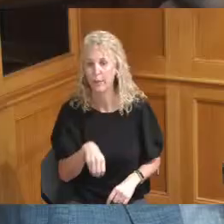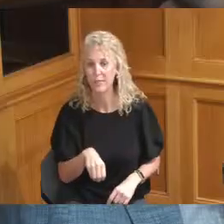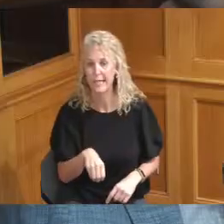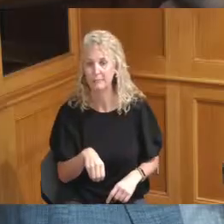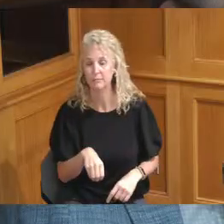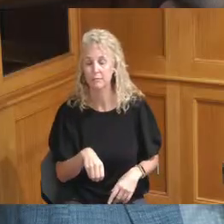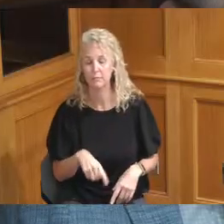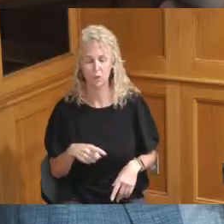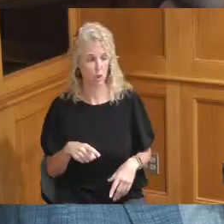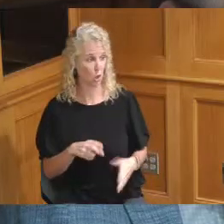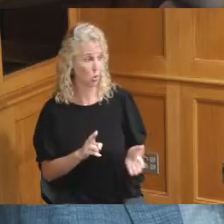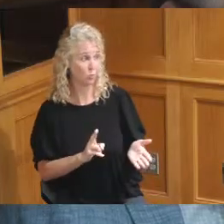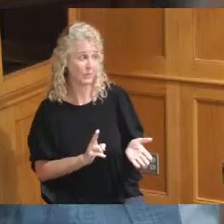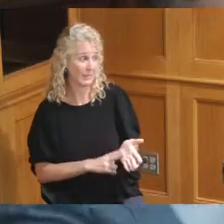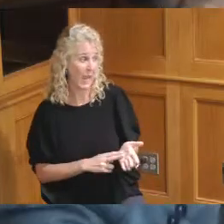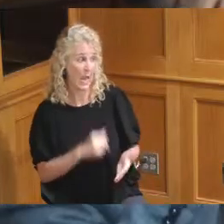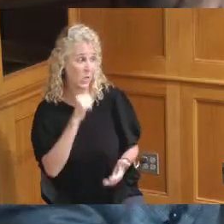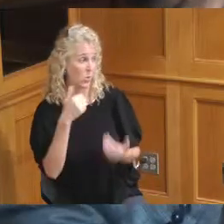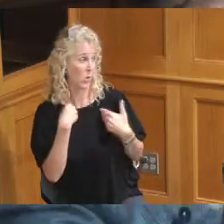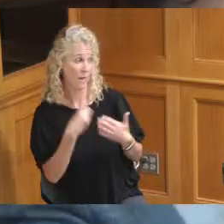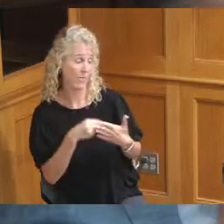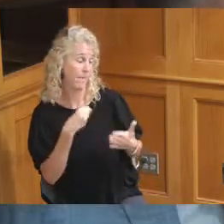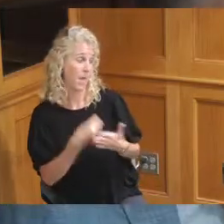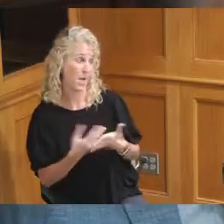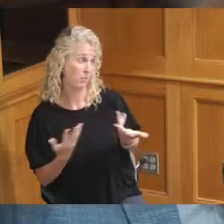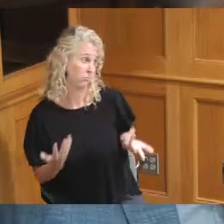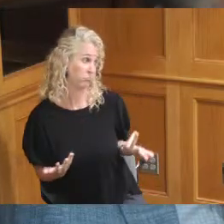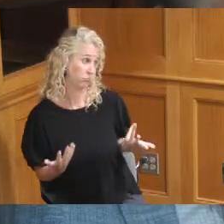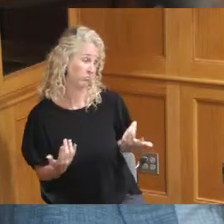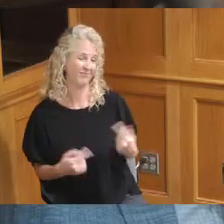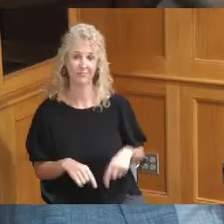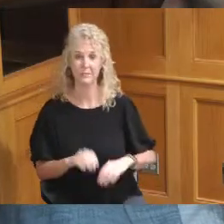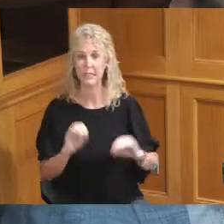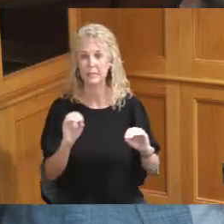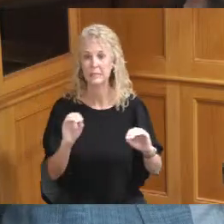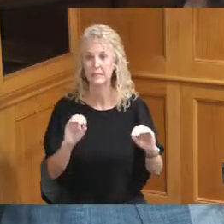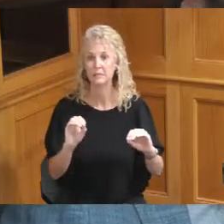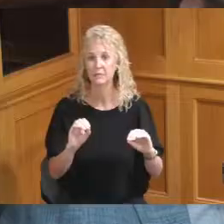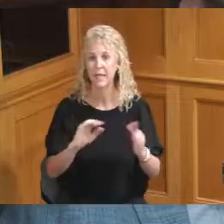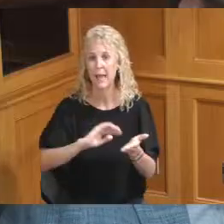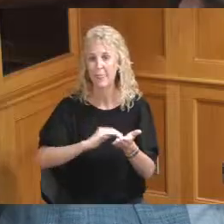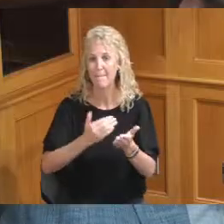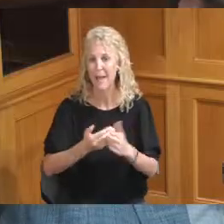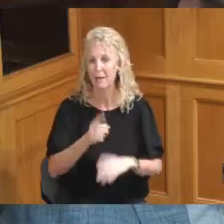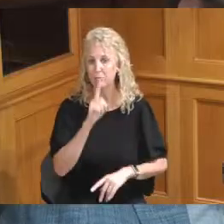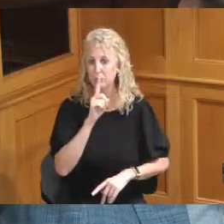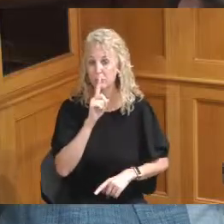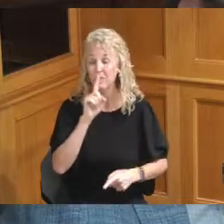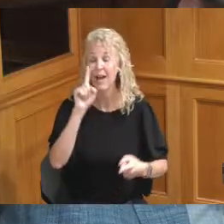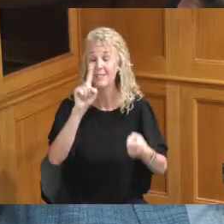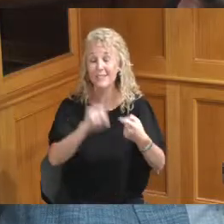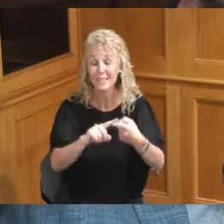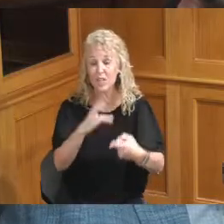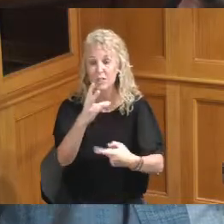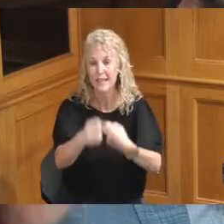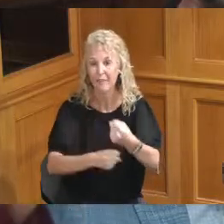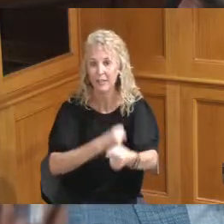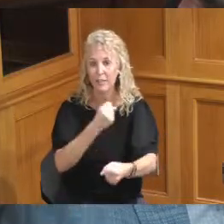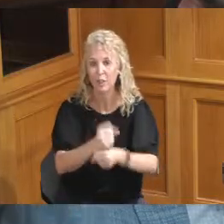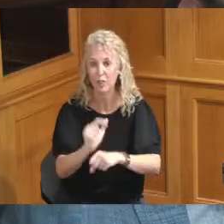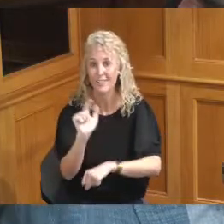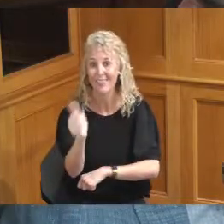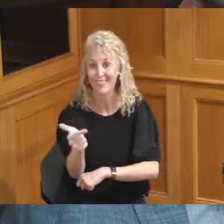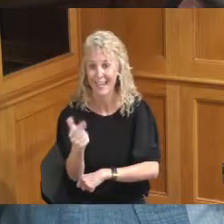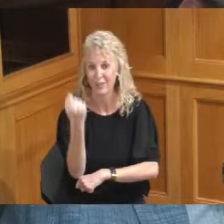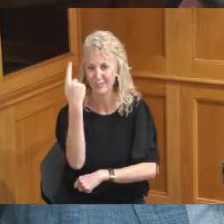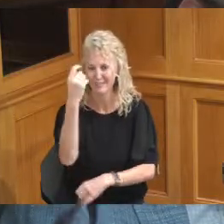you signed off that you knew we didn't have the money. You can't even think about it till 7 years into a 10-year deal. So you at the end